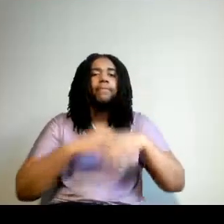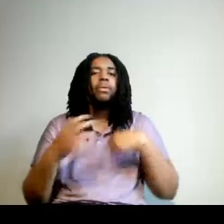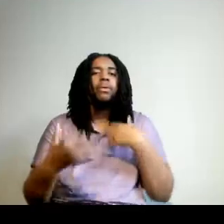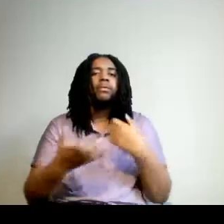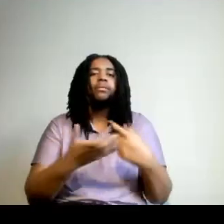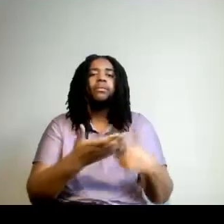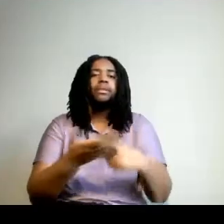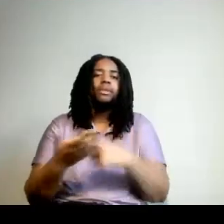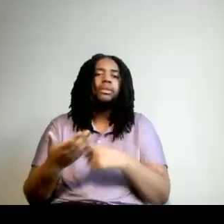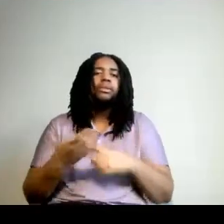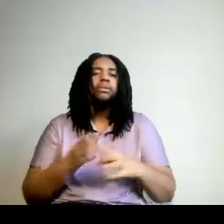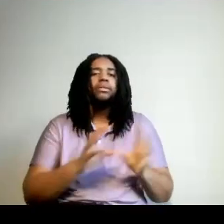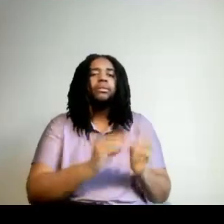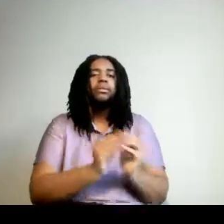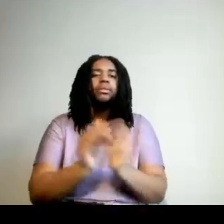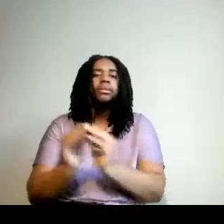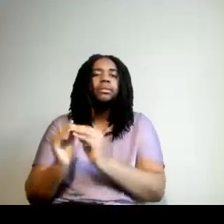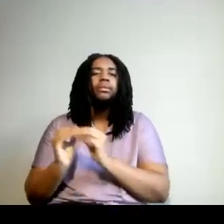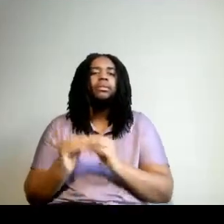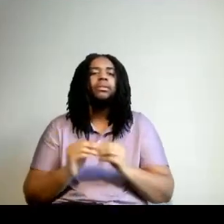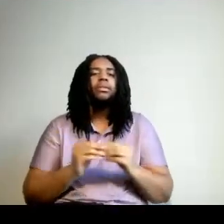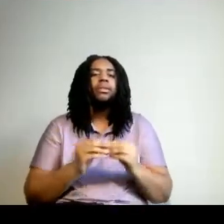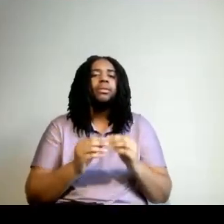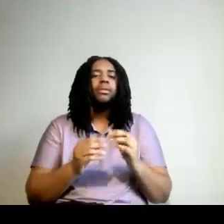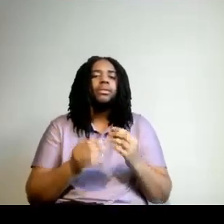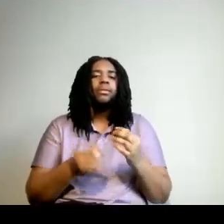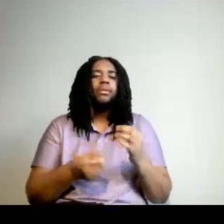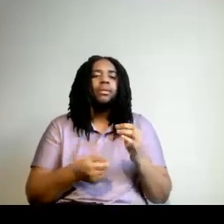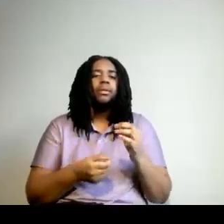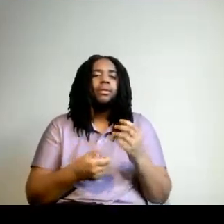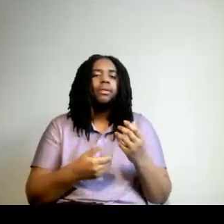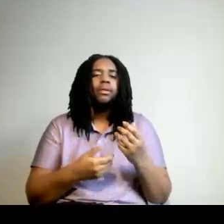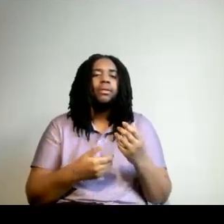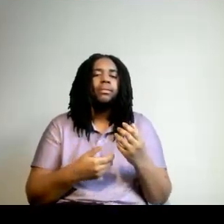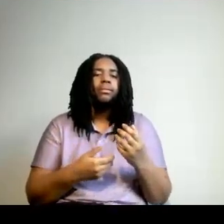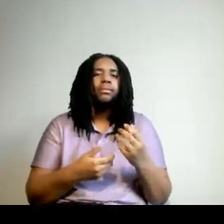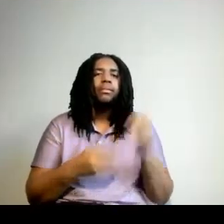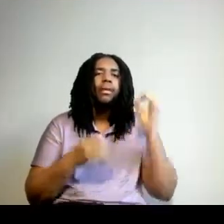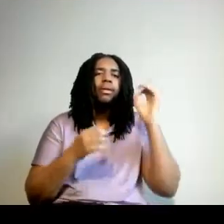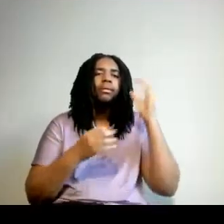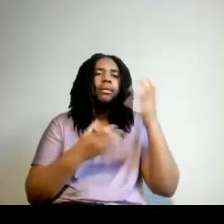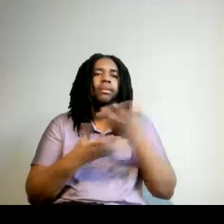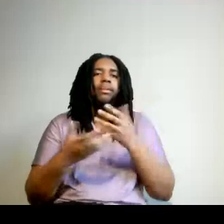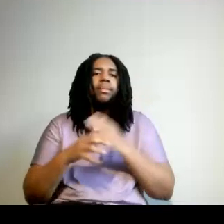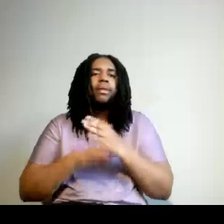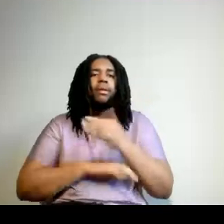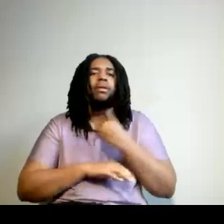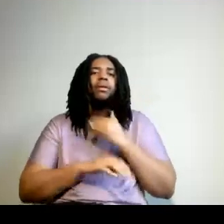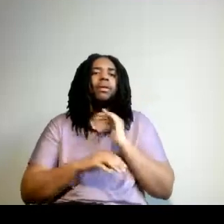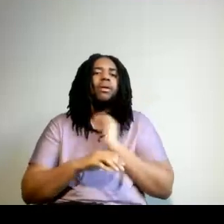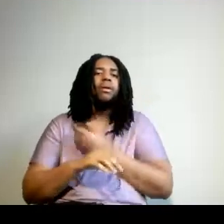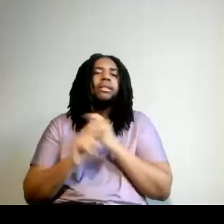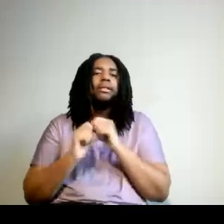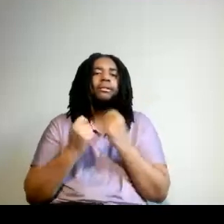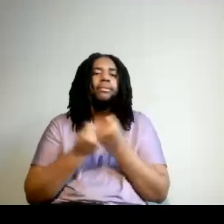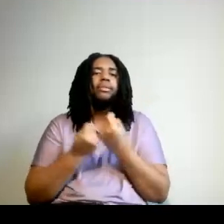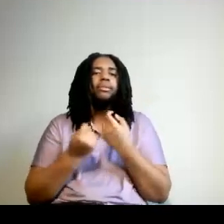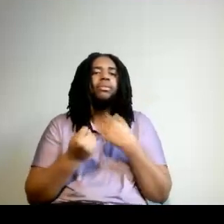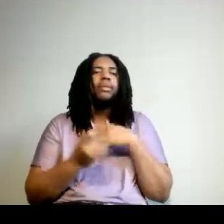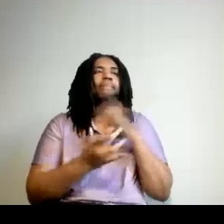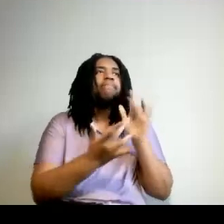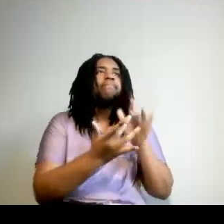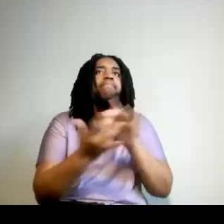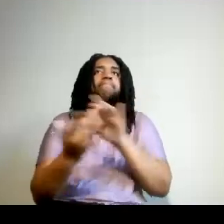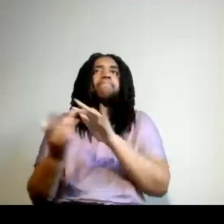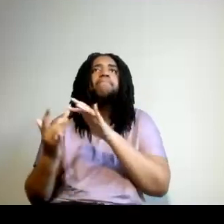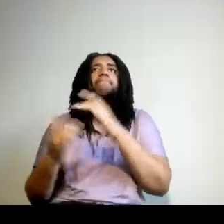We wanted to have input beyond our team of 16 people. So as we ideally reached out to people and said, hey, would you